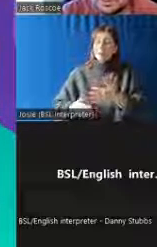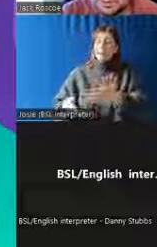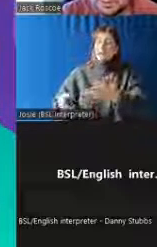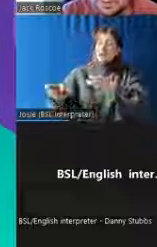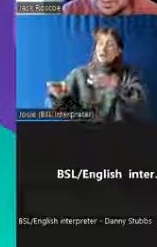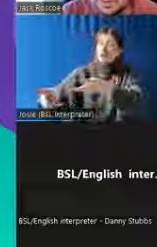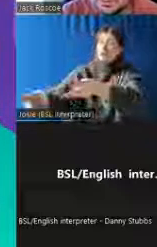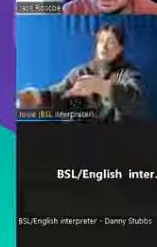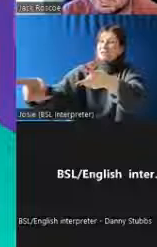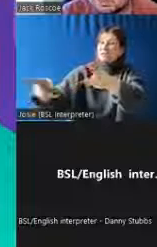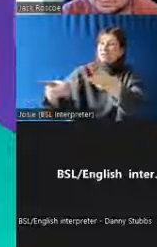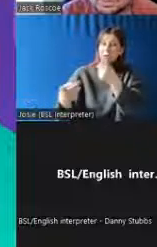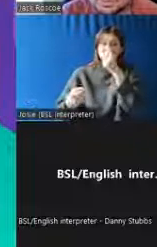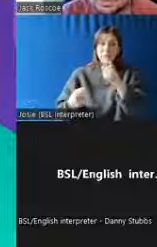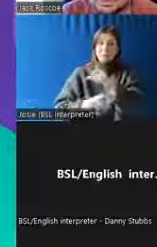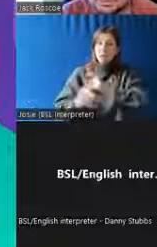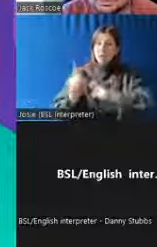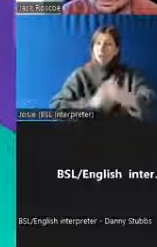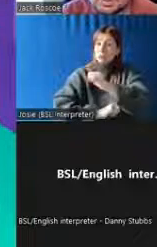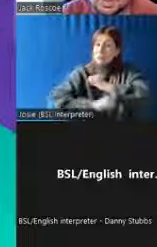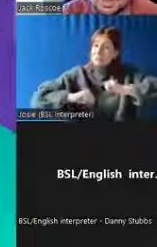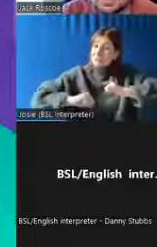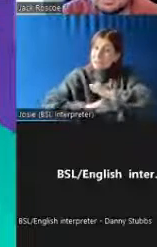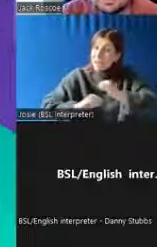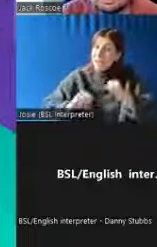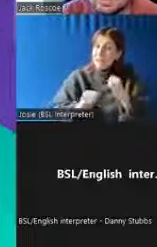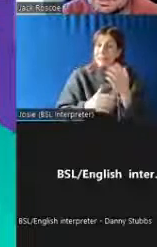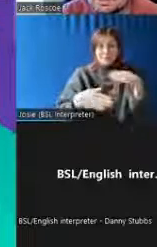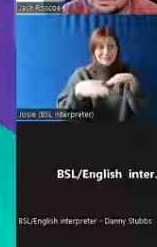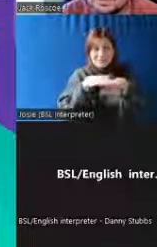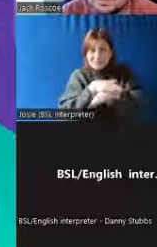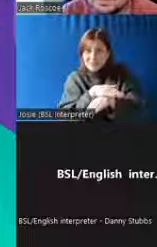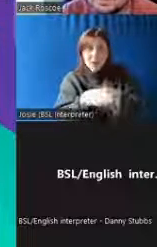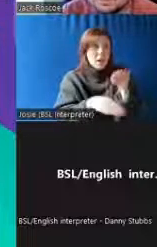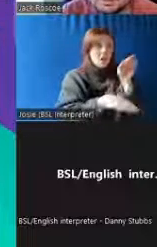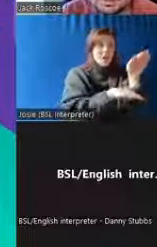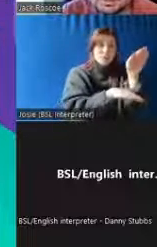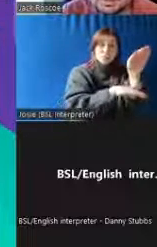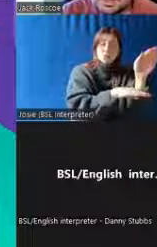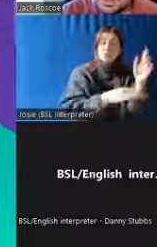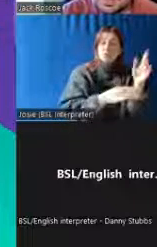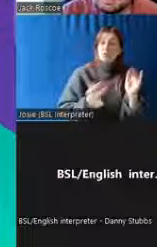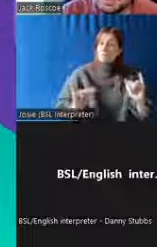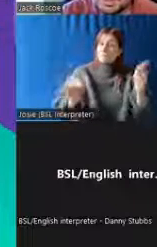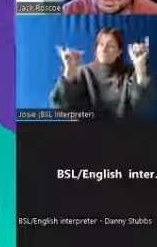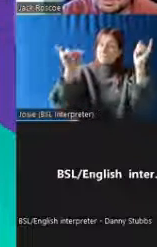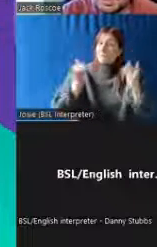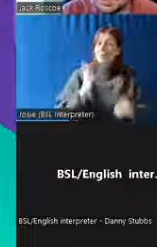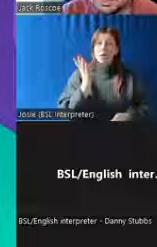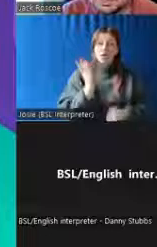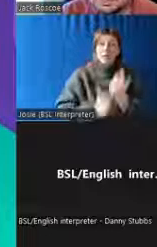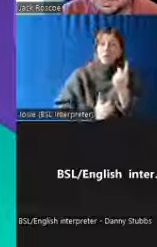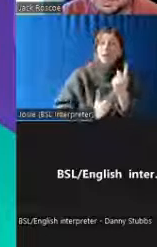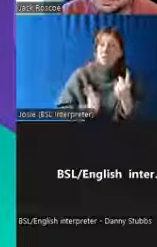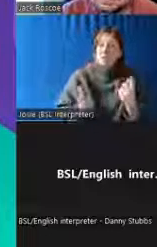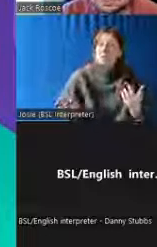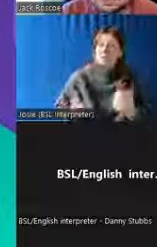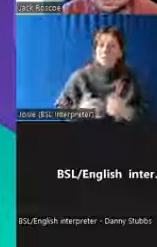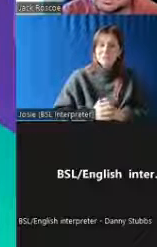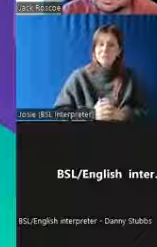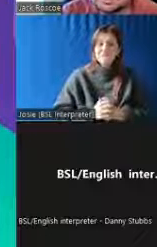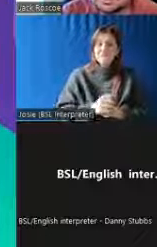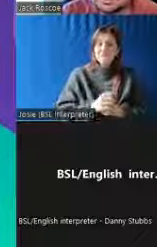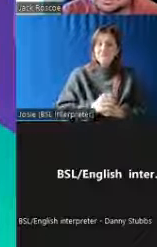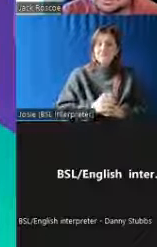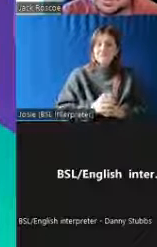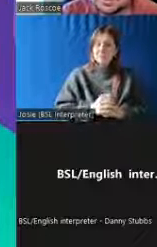be community spaces, indoors and outdoors, festivals and events. And in terms of the types of